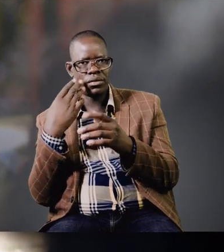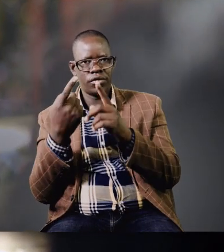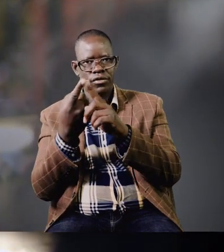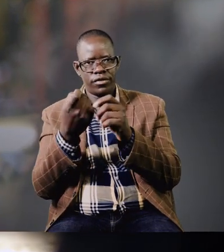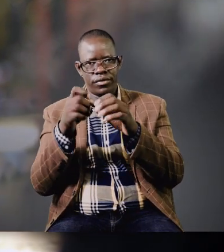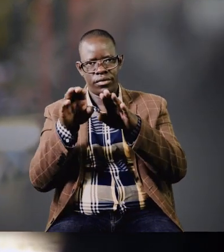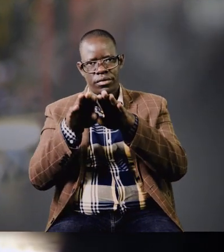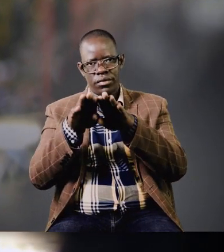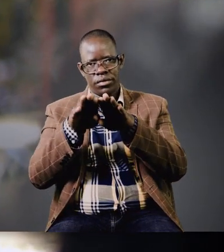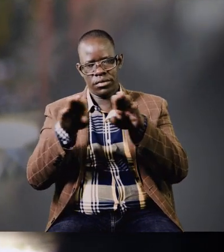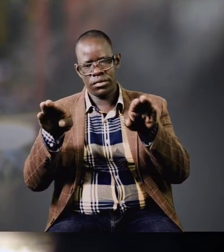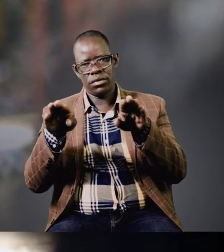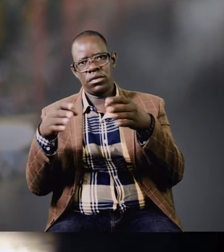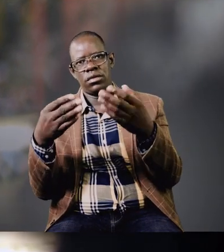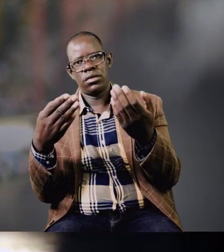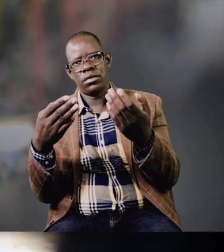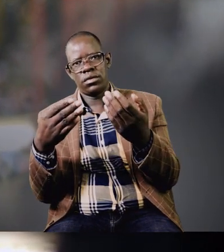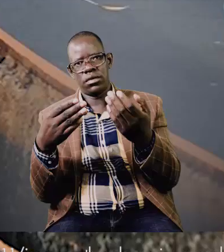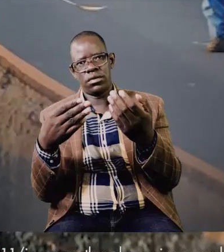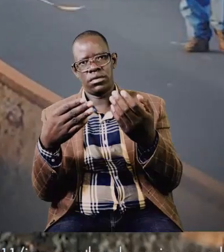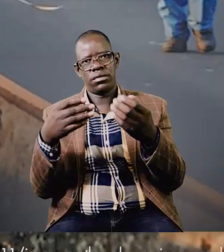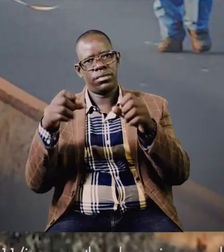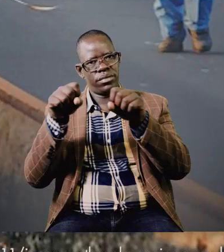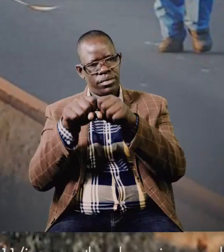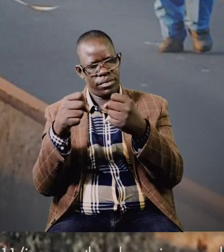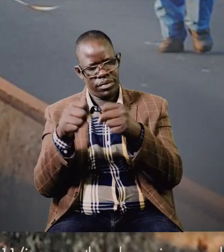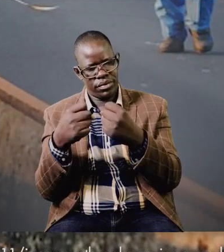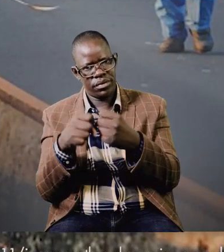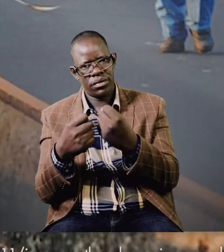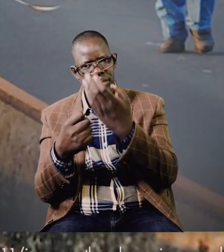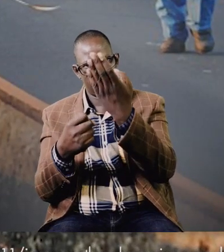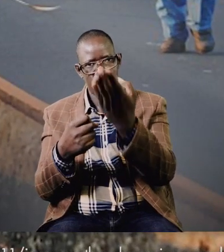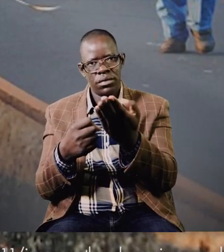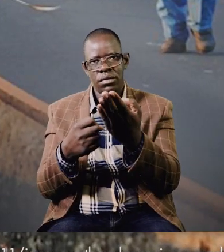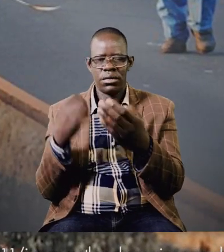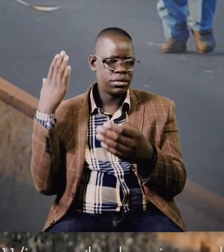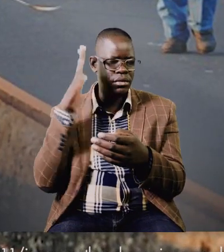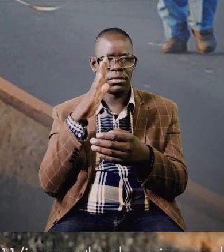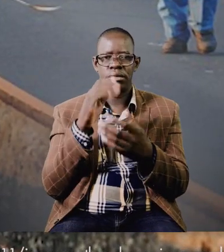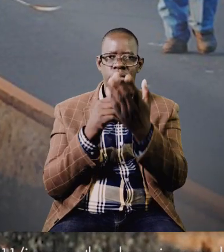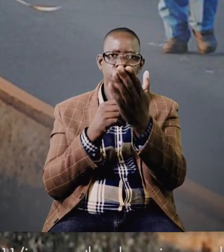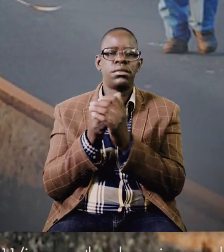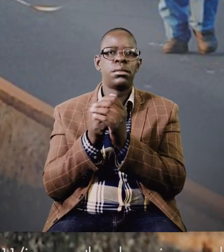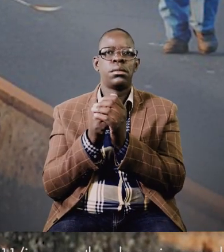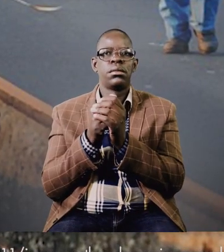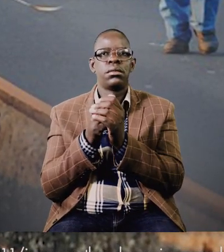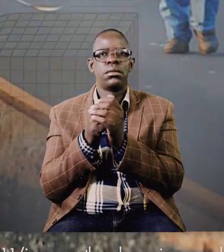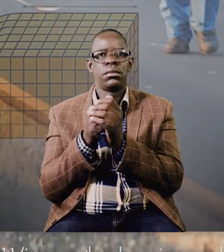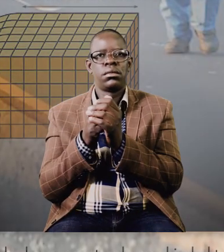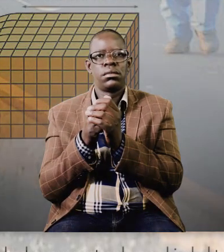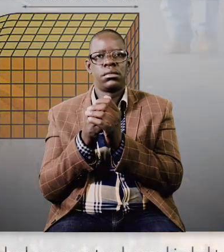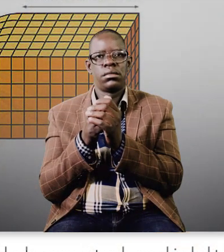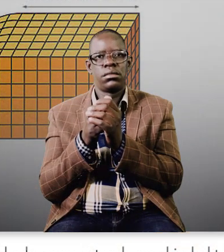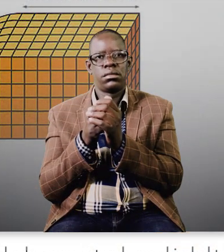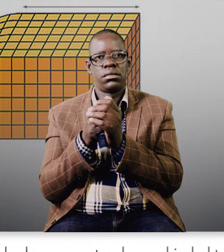Earth's crust towards the surface, they cause great damage. Well, it seems like these waves are actually dangerous, eh? Yeah. The waves that pass through the focus of